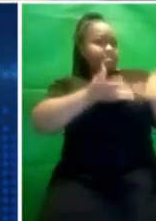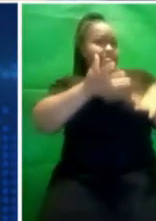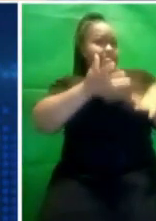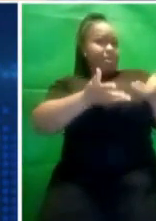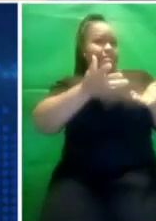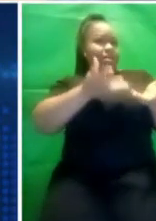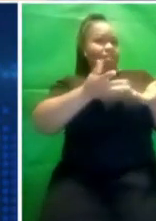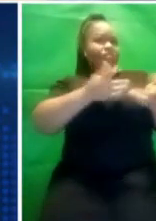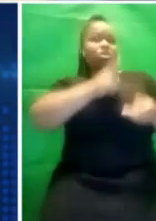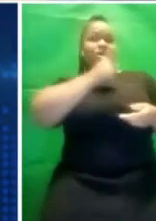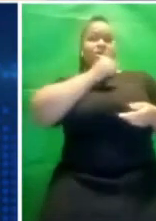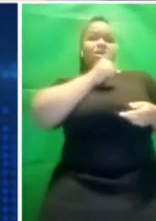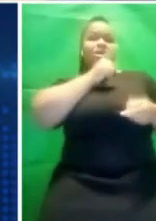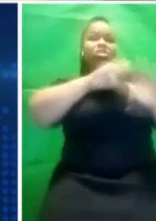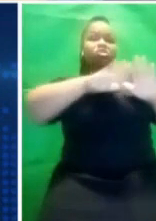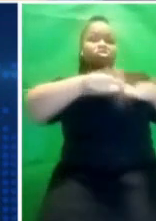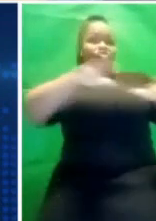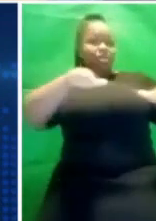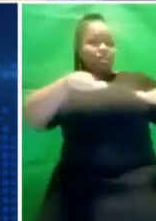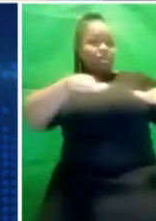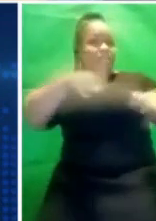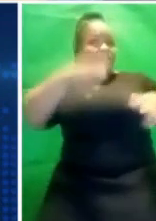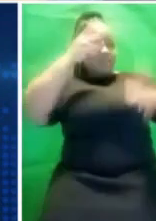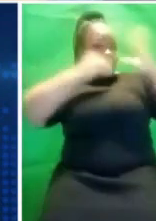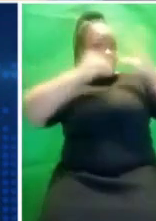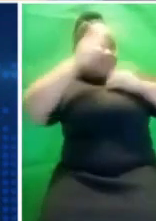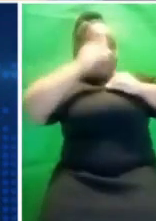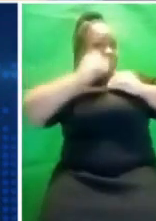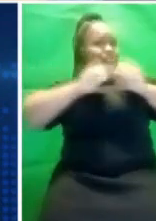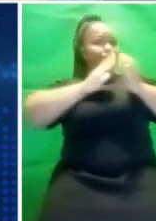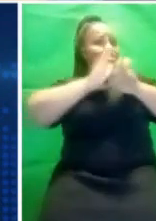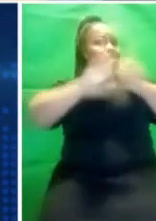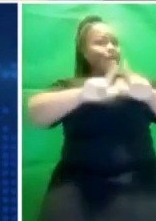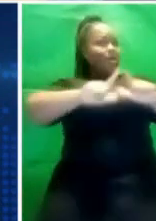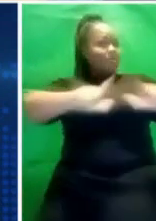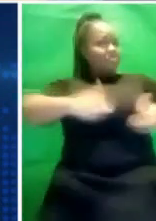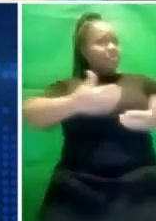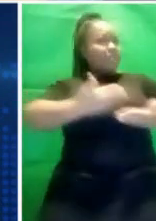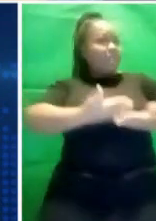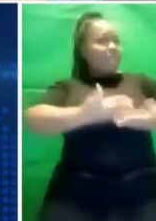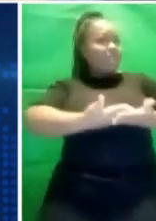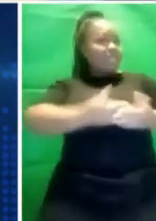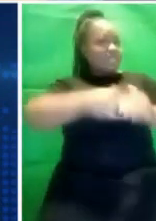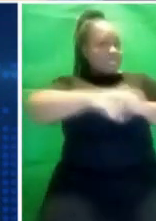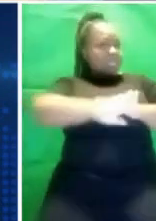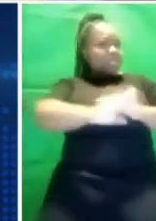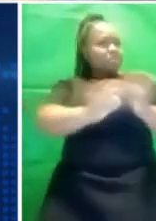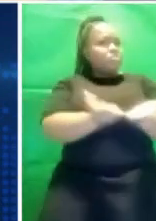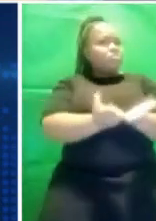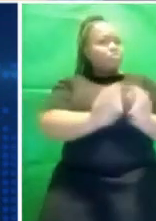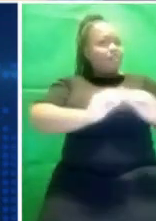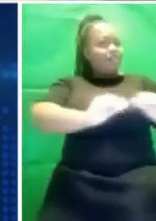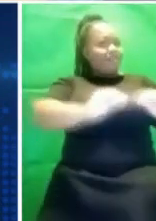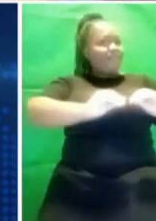sign language as well? Will it be taught? Is that something that's planned for downstream?